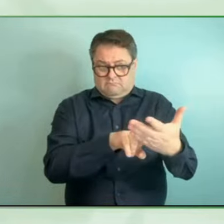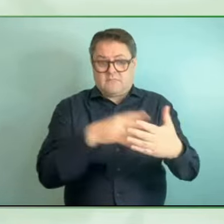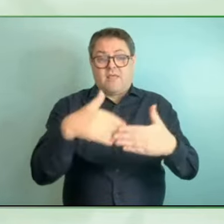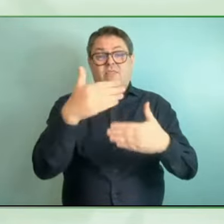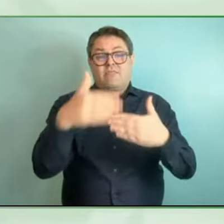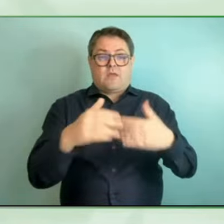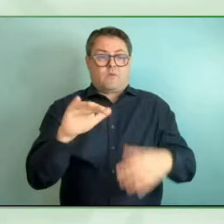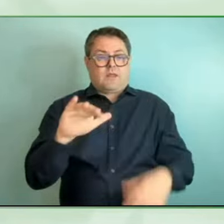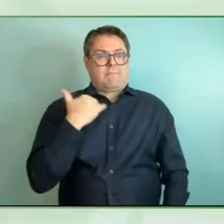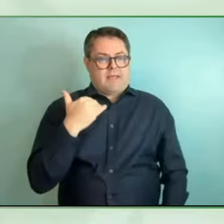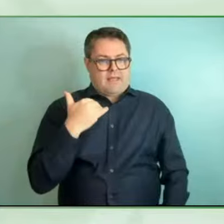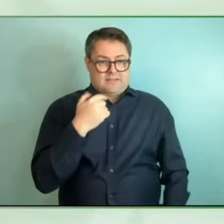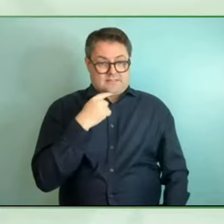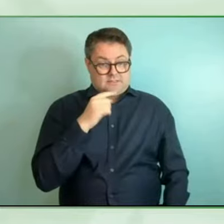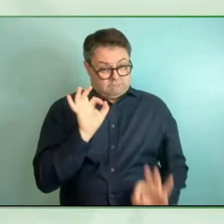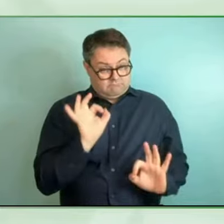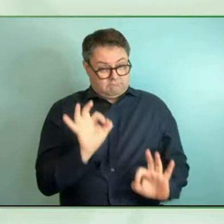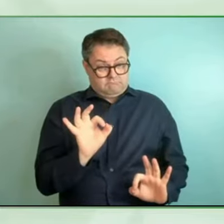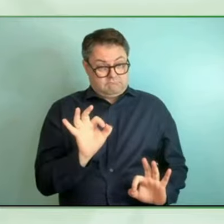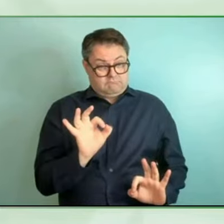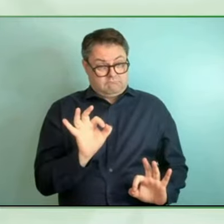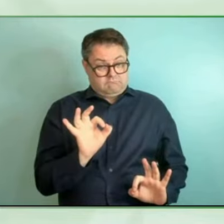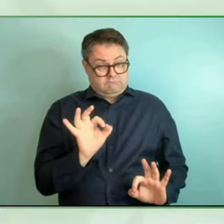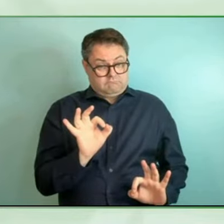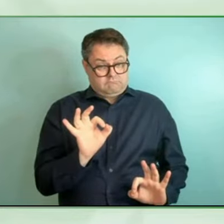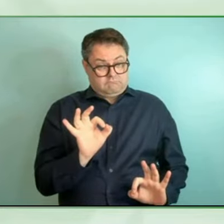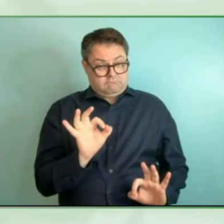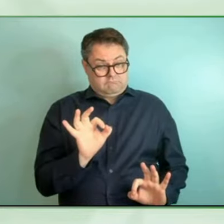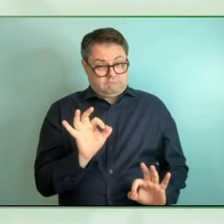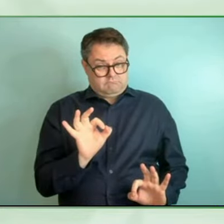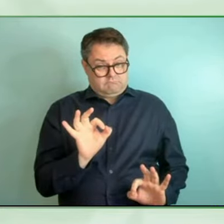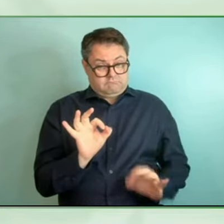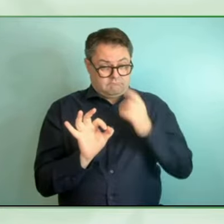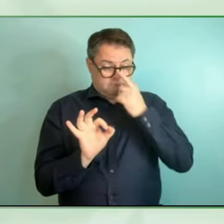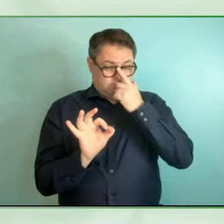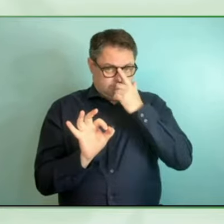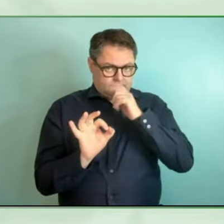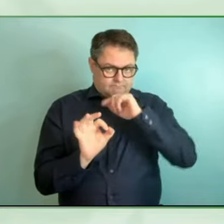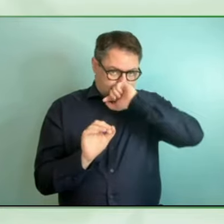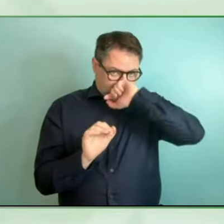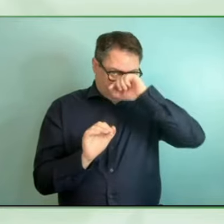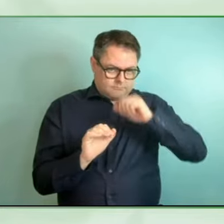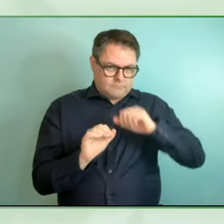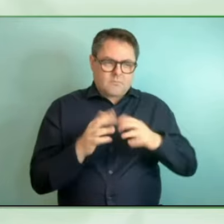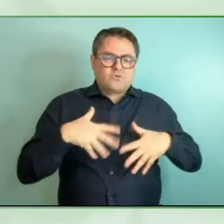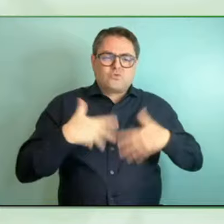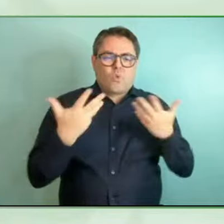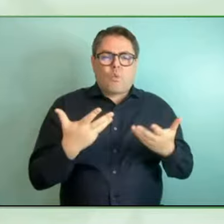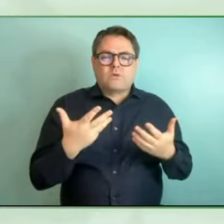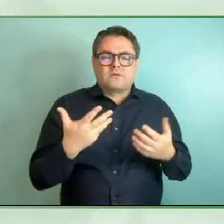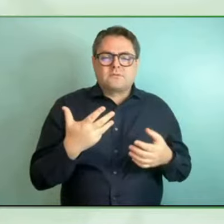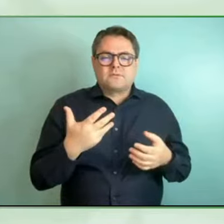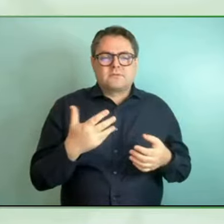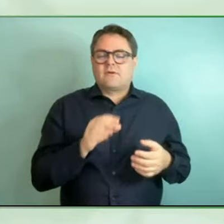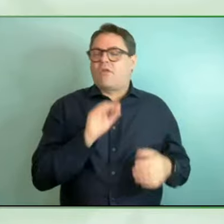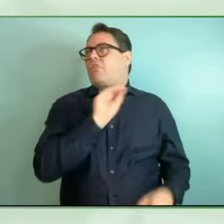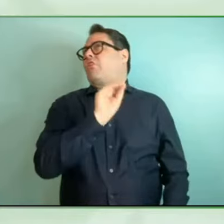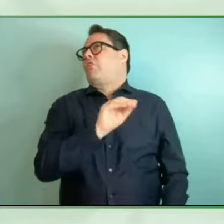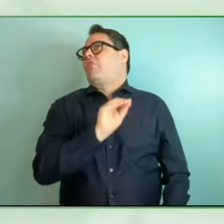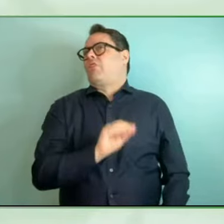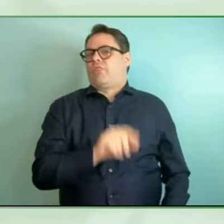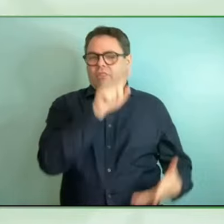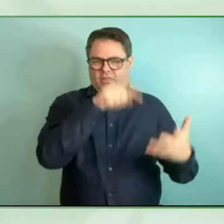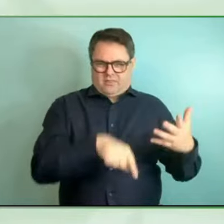for confirmation because, of course, we don't want to have thousands of fake signatures or